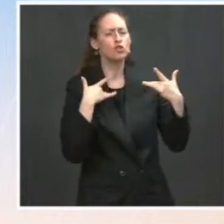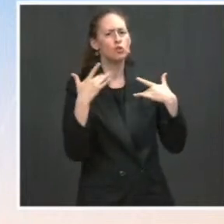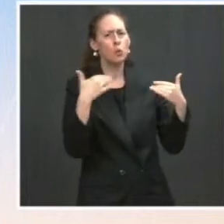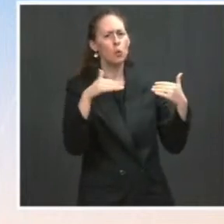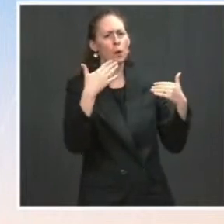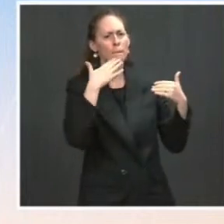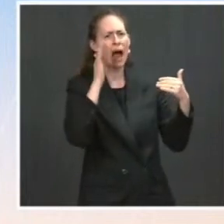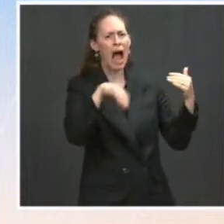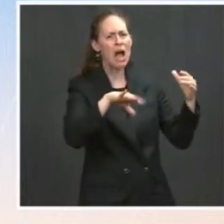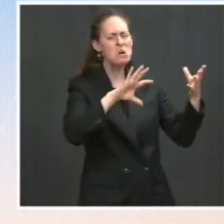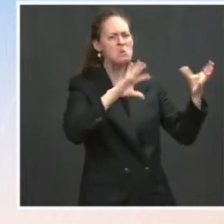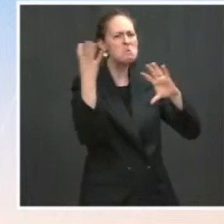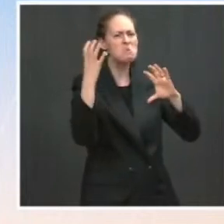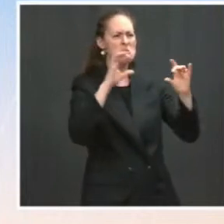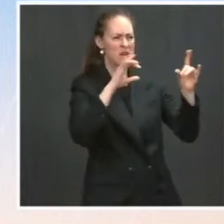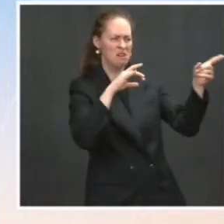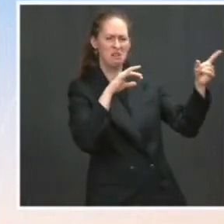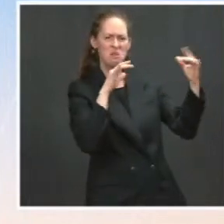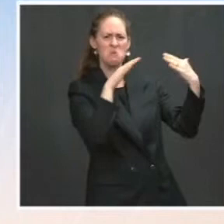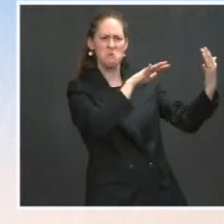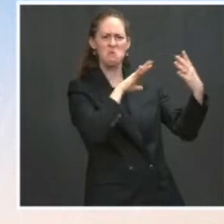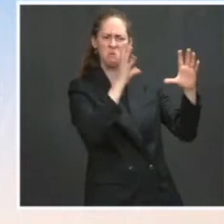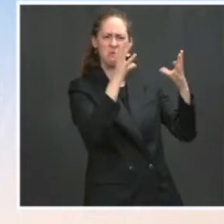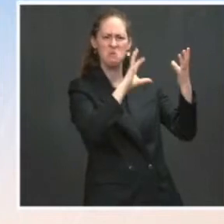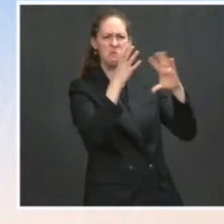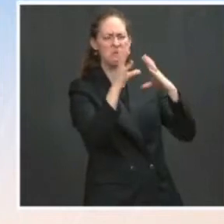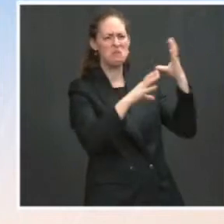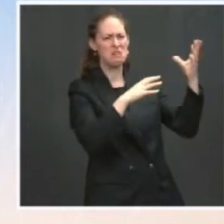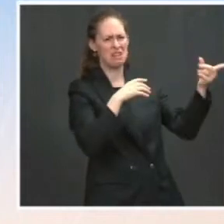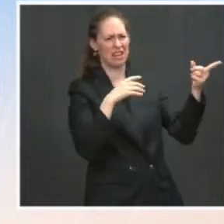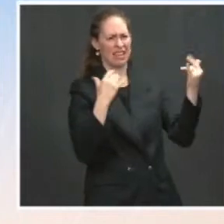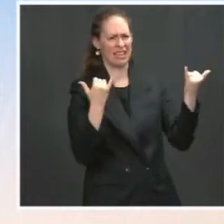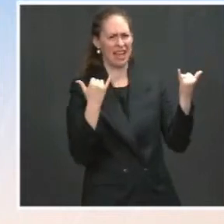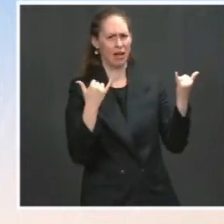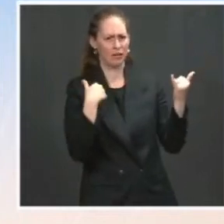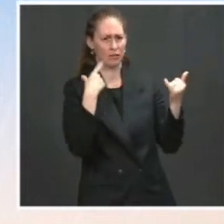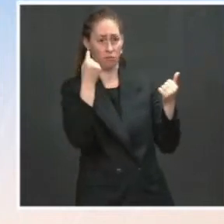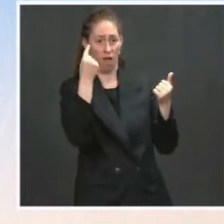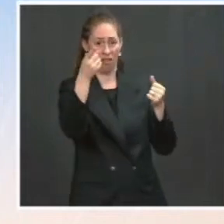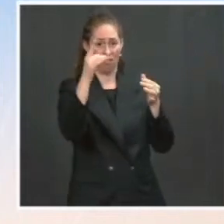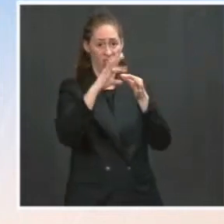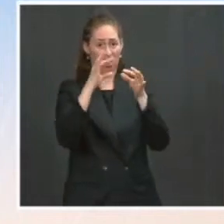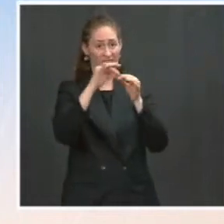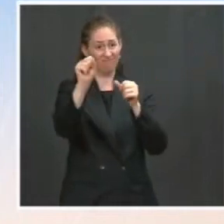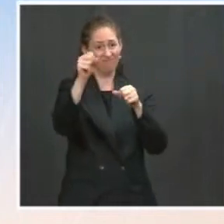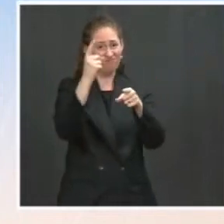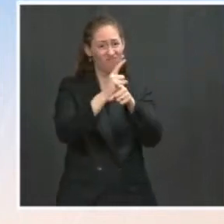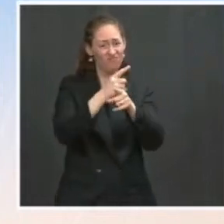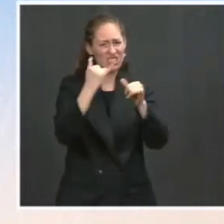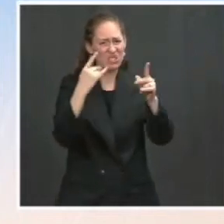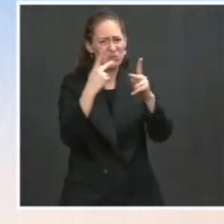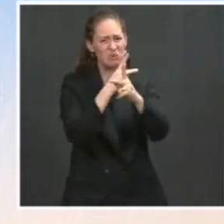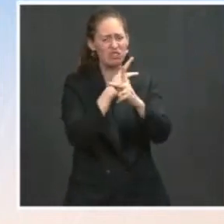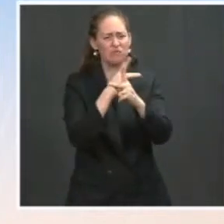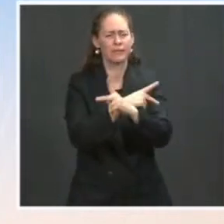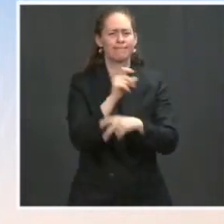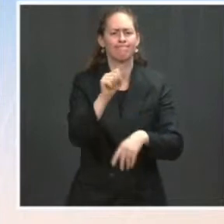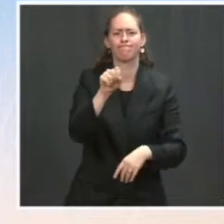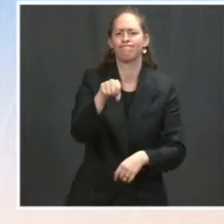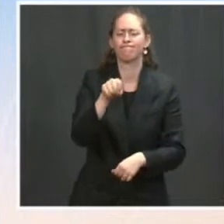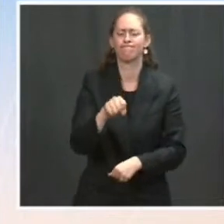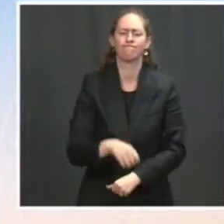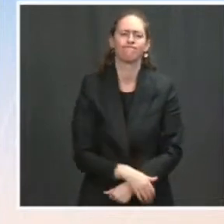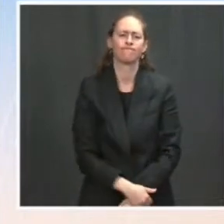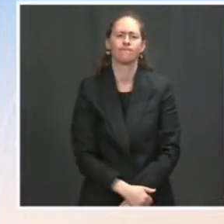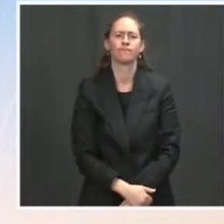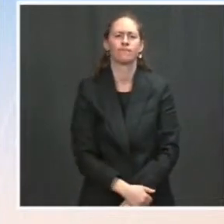we've seen over the last few days, as you noted, an escalation earlier today. You also noted, Amr,